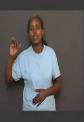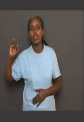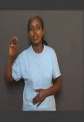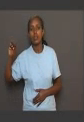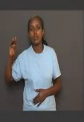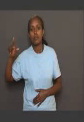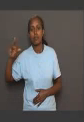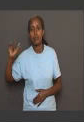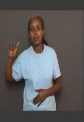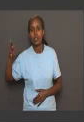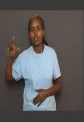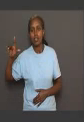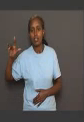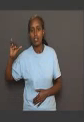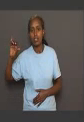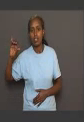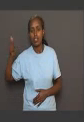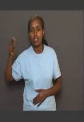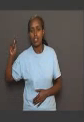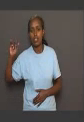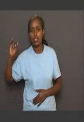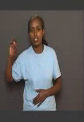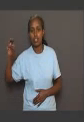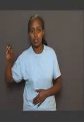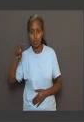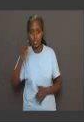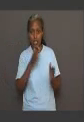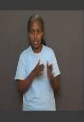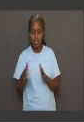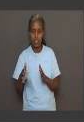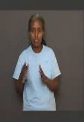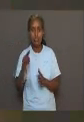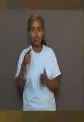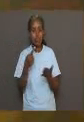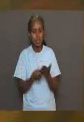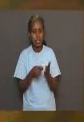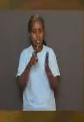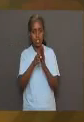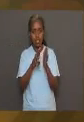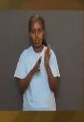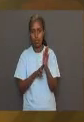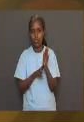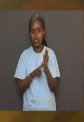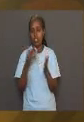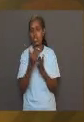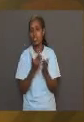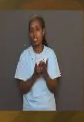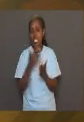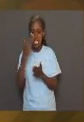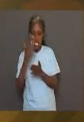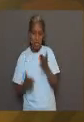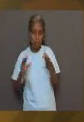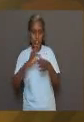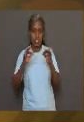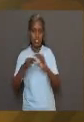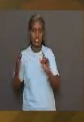these terms, you are ready to learn the lessons in this unit. Some sentences